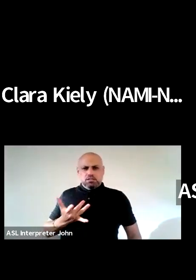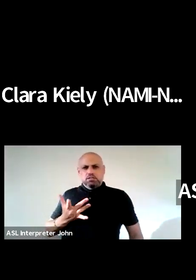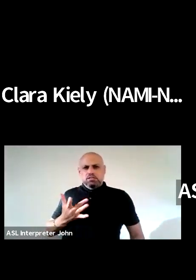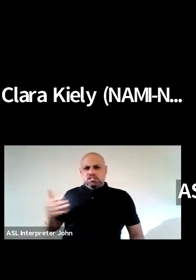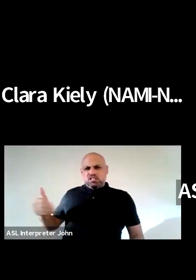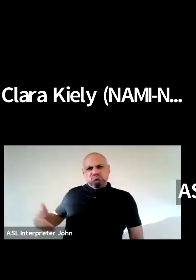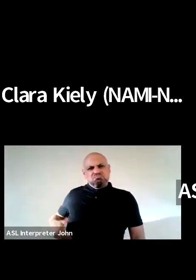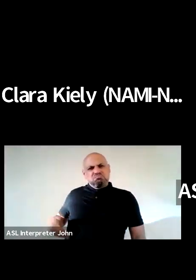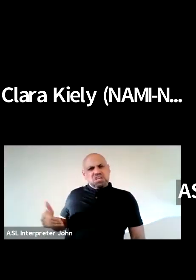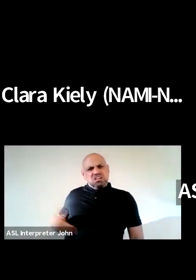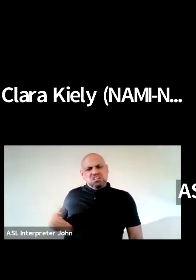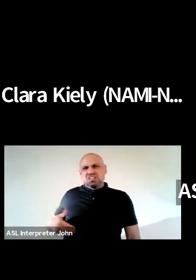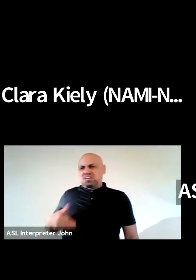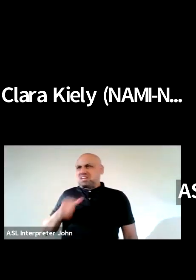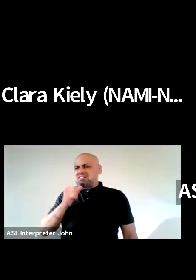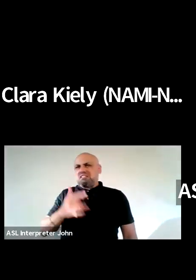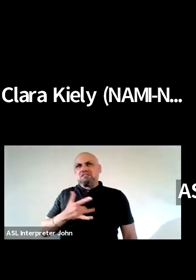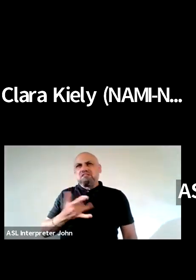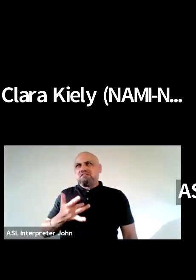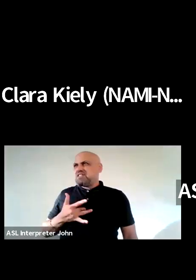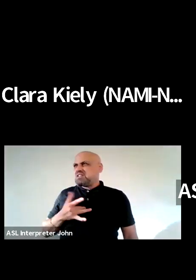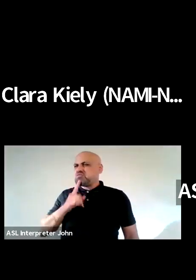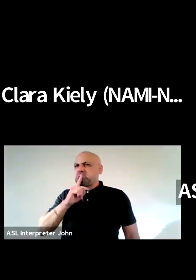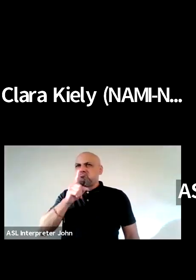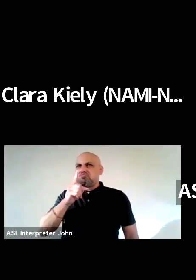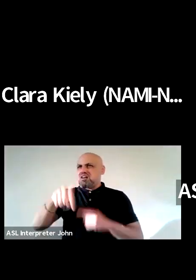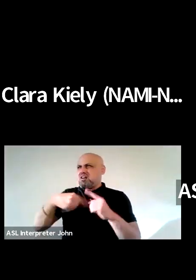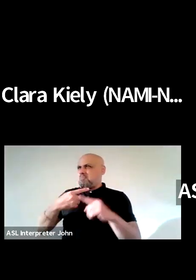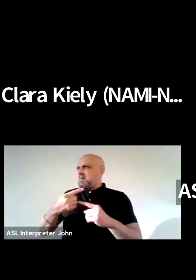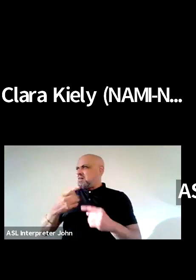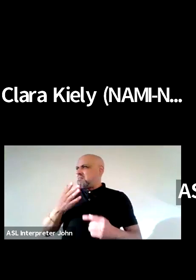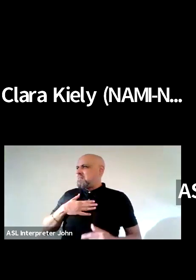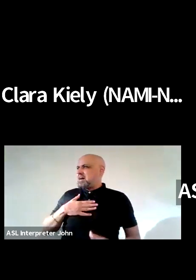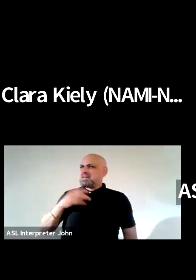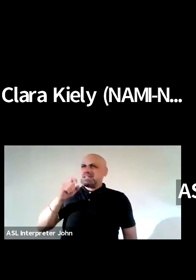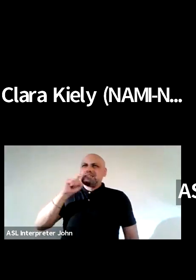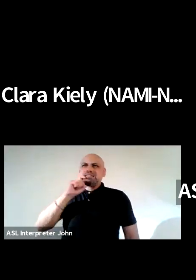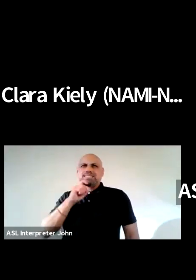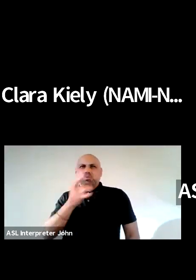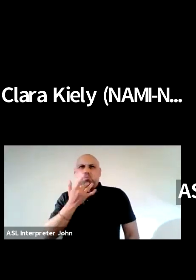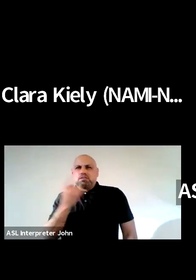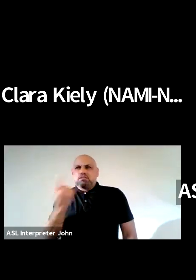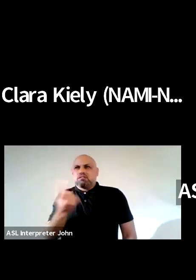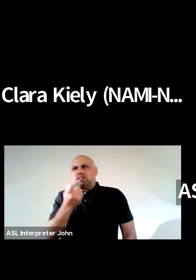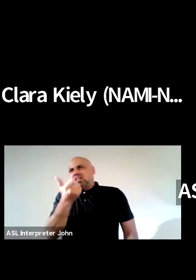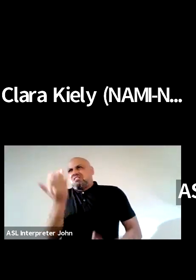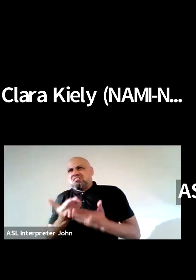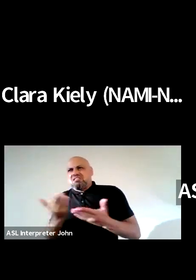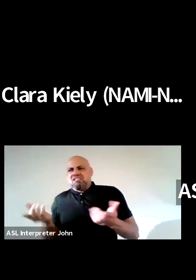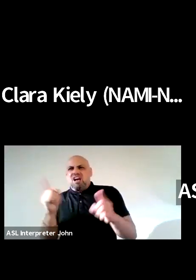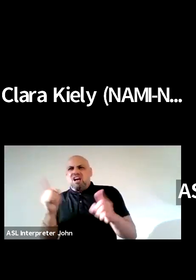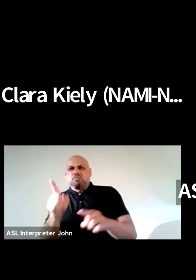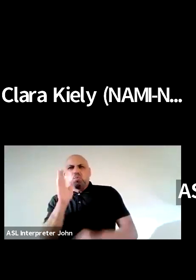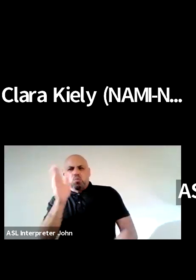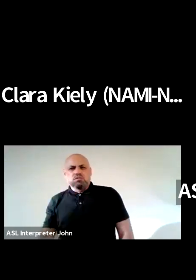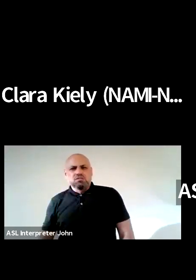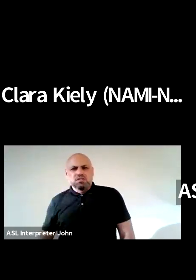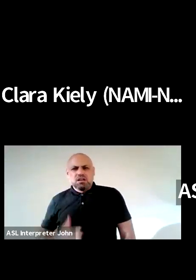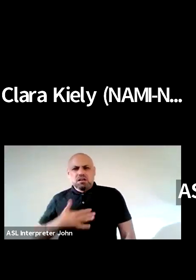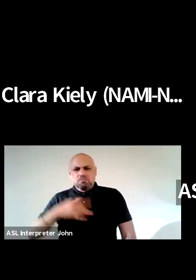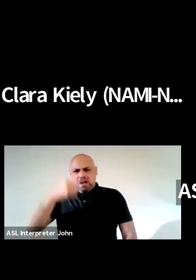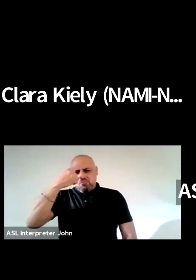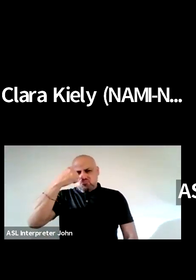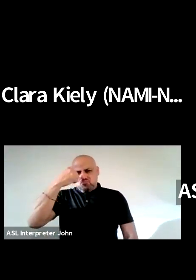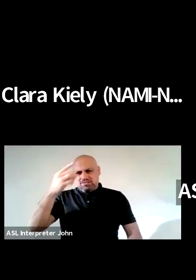gut, I didn't feel like this was really about my sexuality. Something else was going on, like my brain was